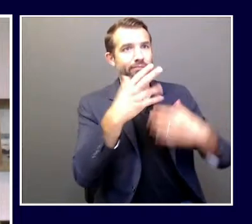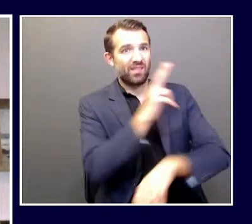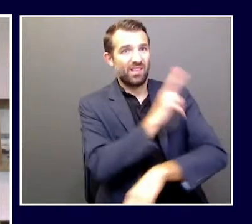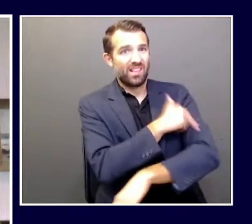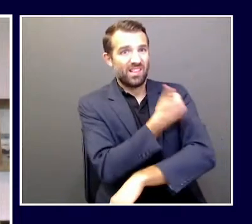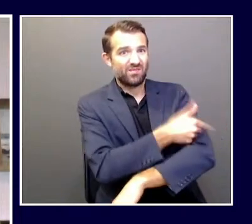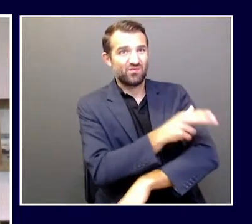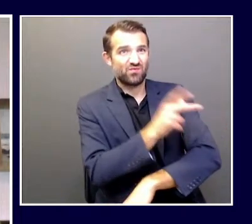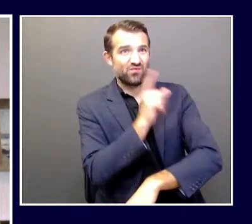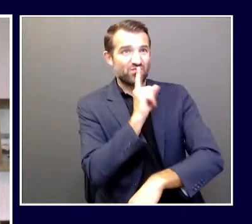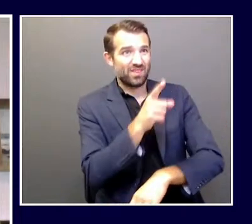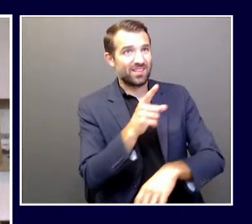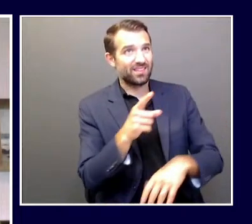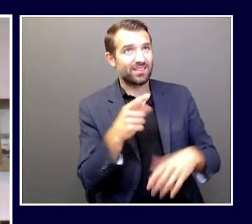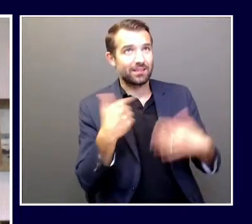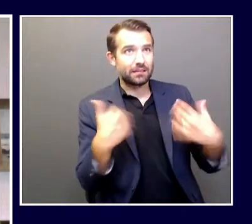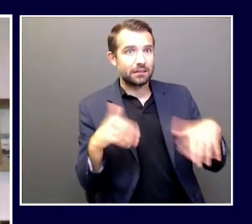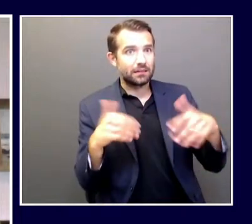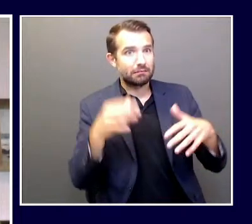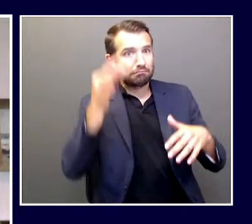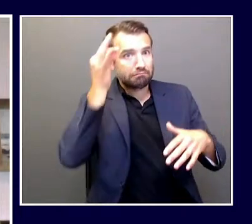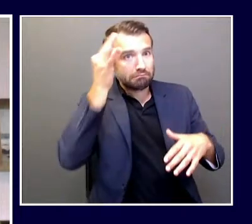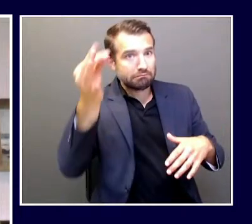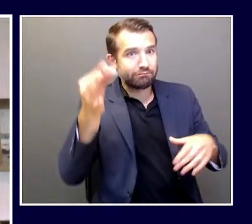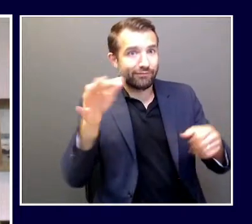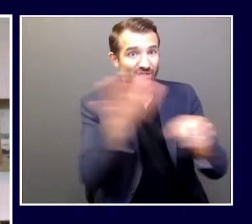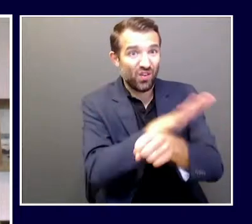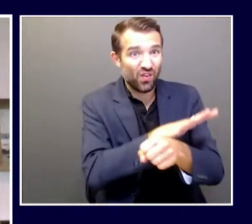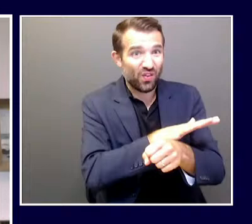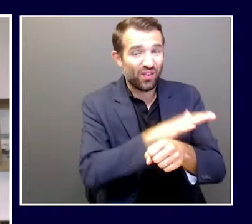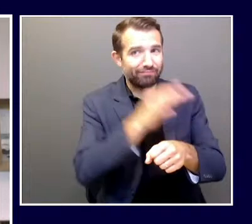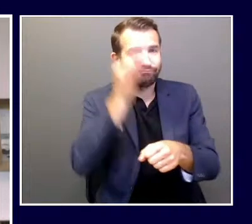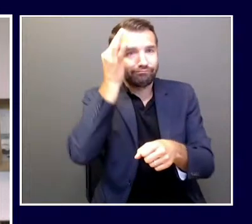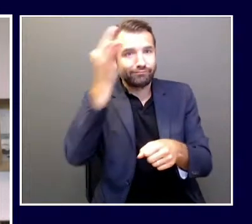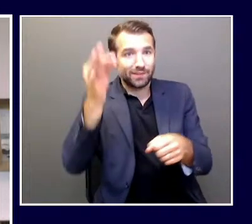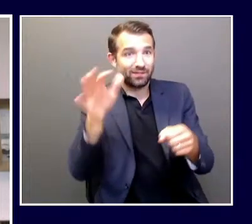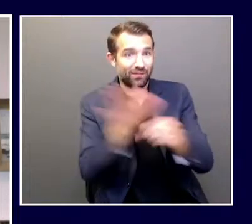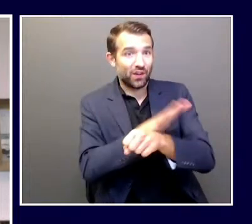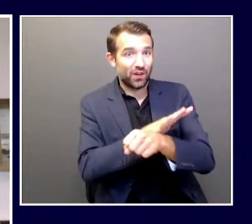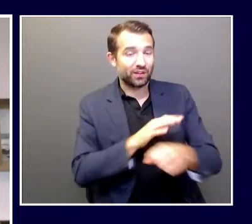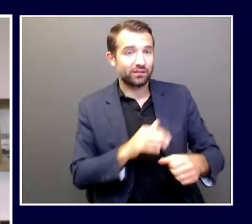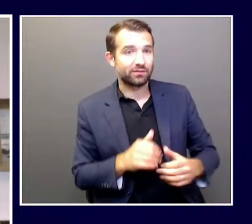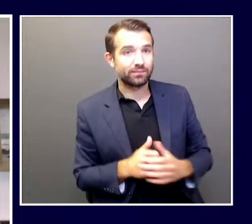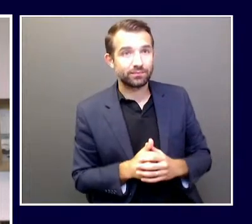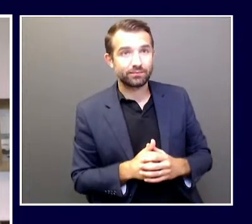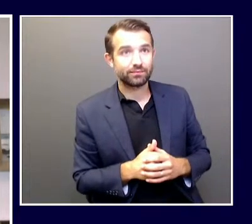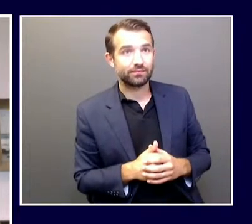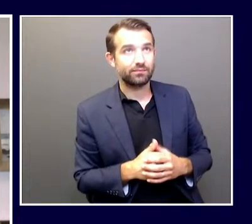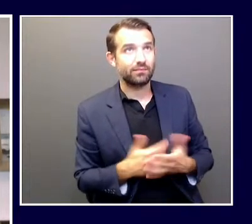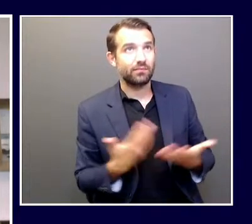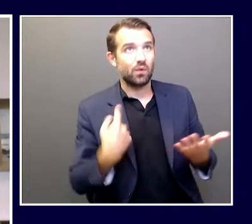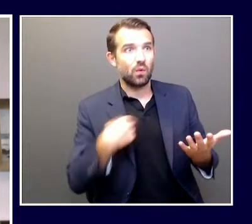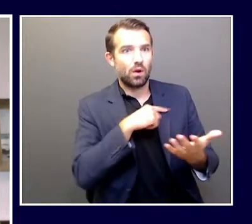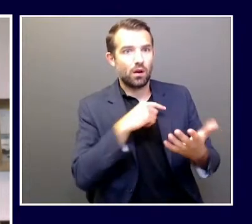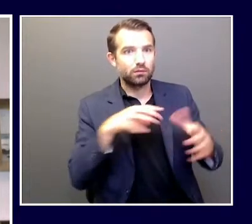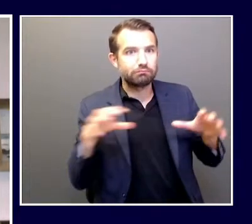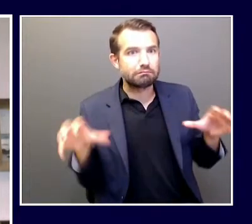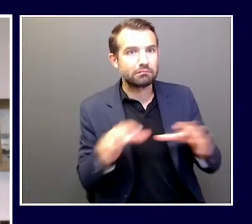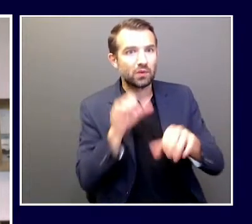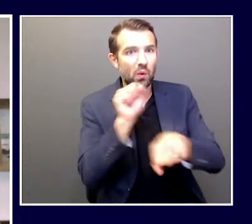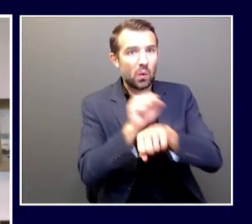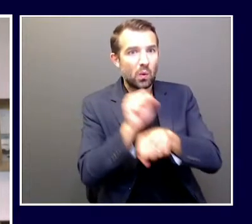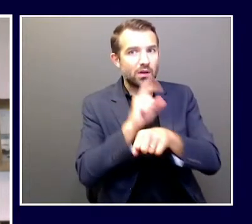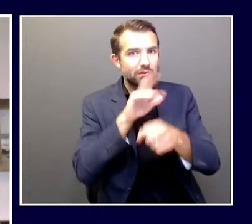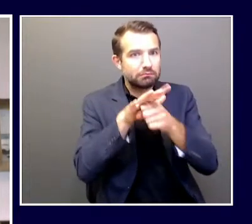they're stretched, I should say, and healthcare workers are similarly stressed, stretched, and tired. Not just with